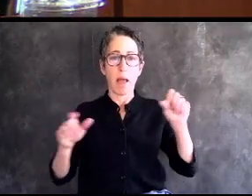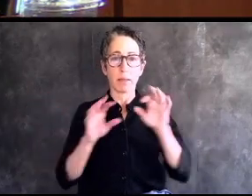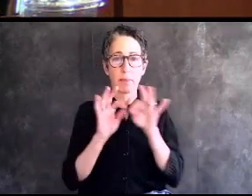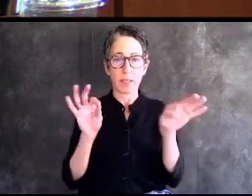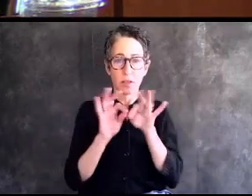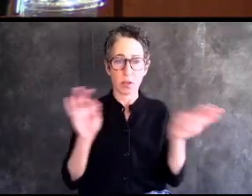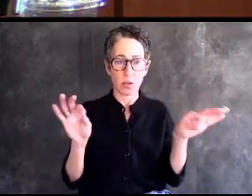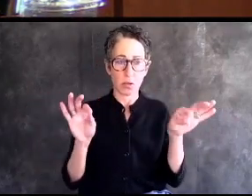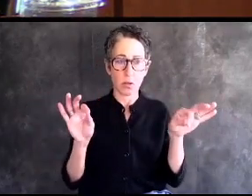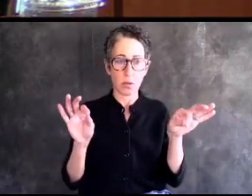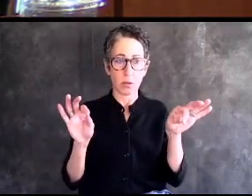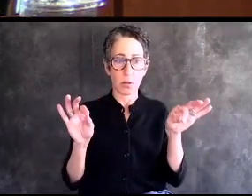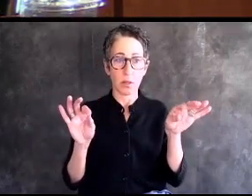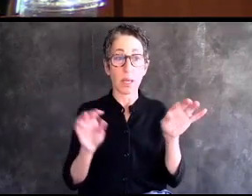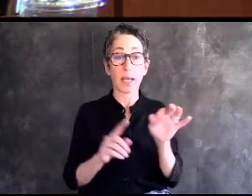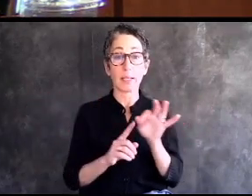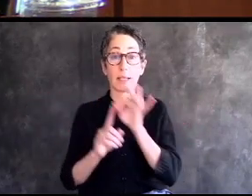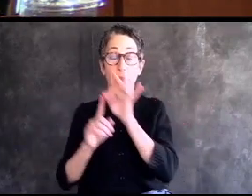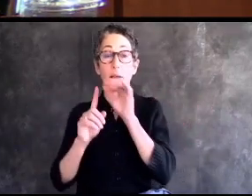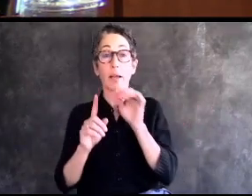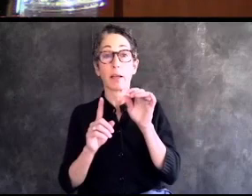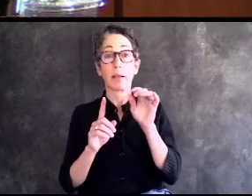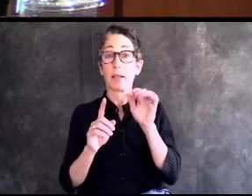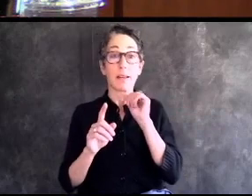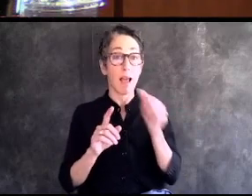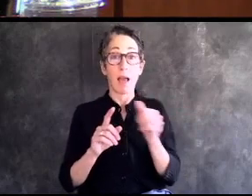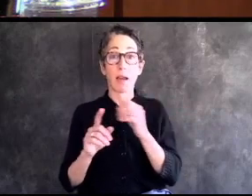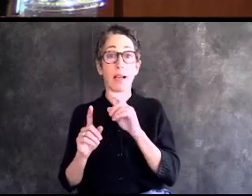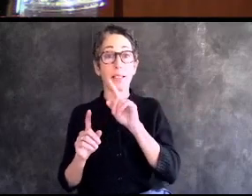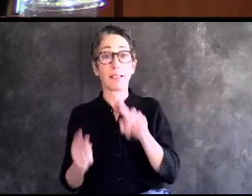number called 111, which is the SMS number that